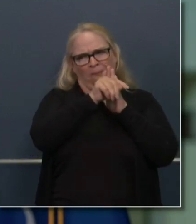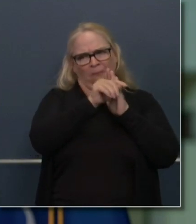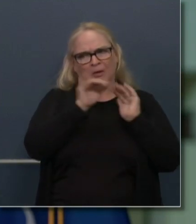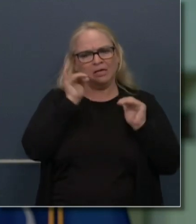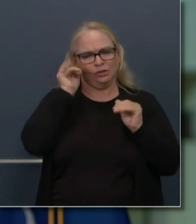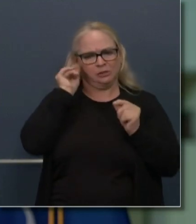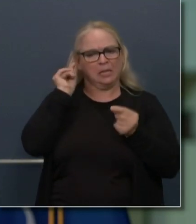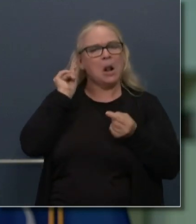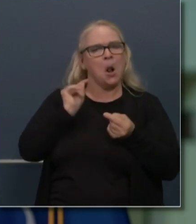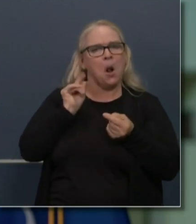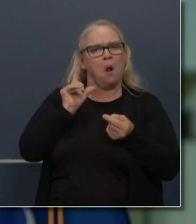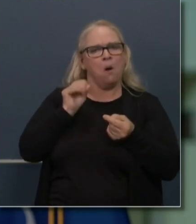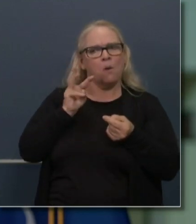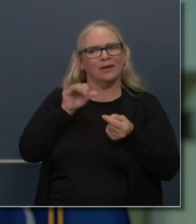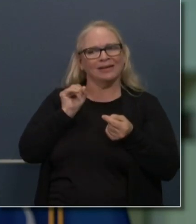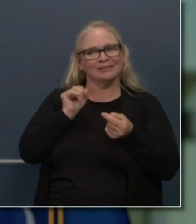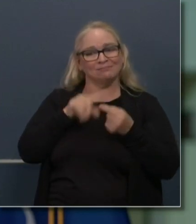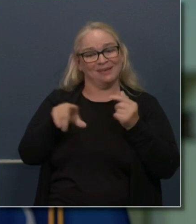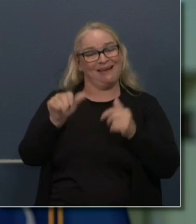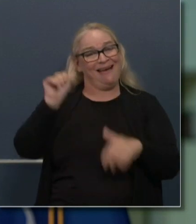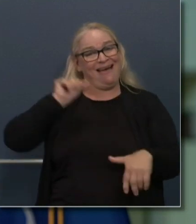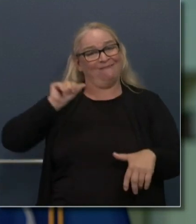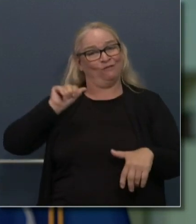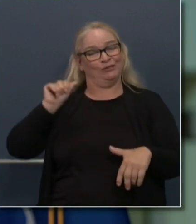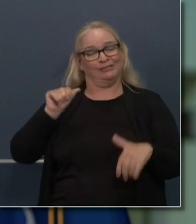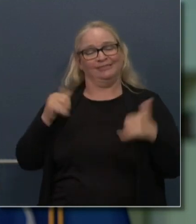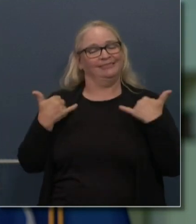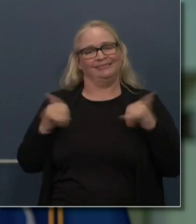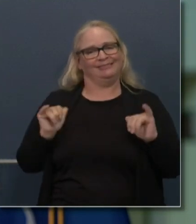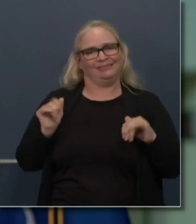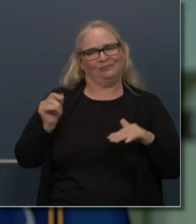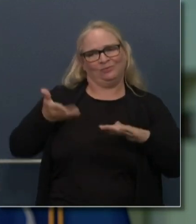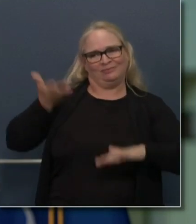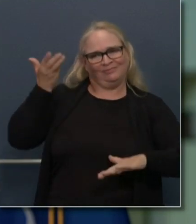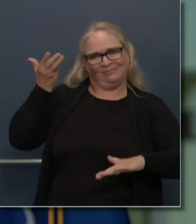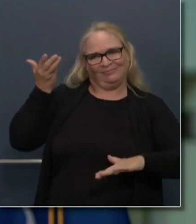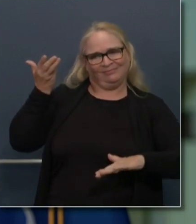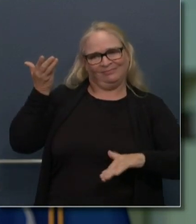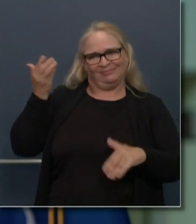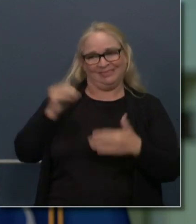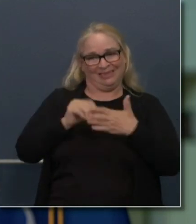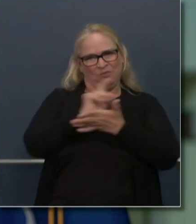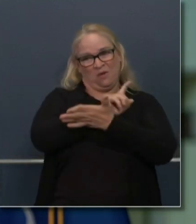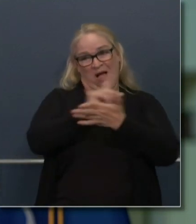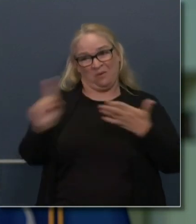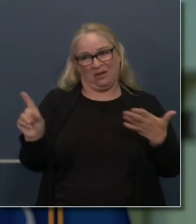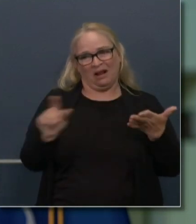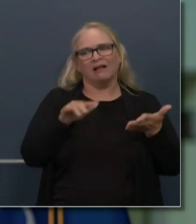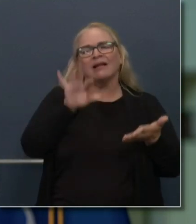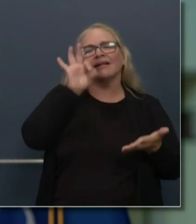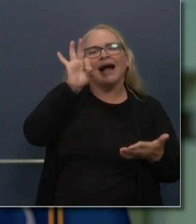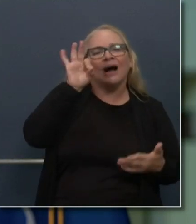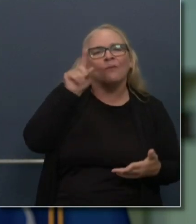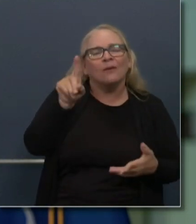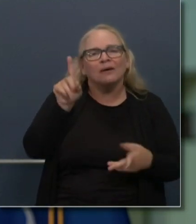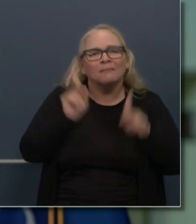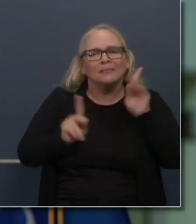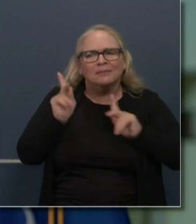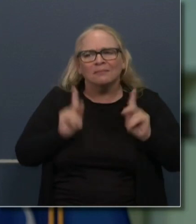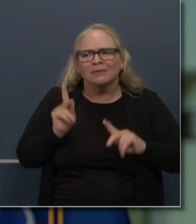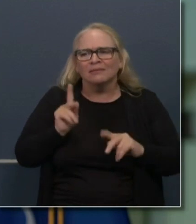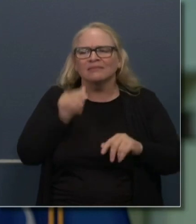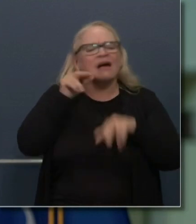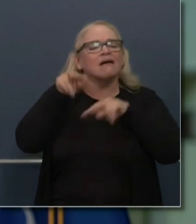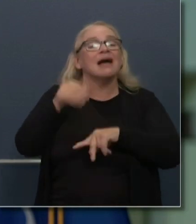comparatively, we've averaged 91 deaths over a 7-day period in the States, a little better than the 102